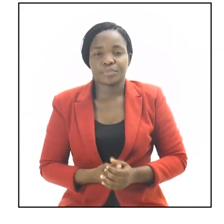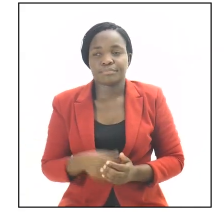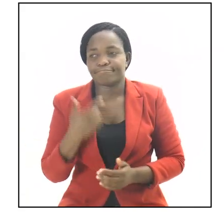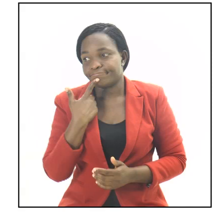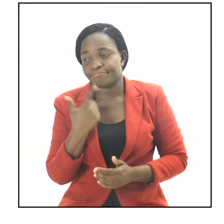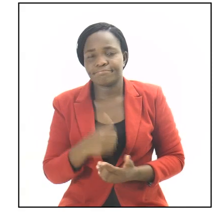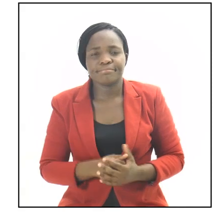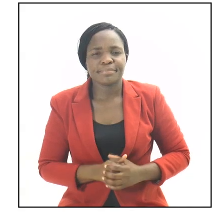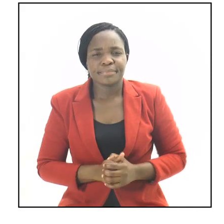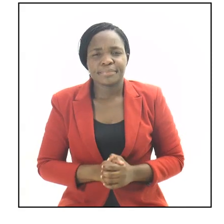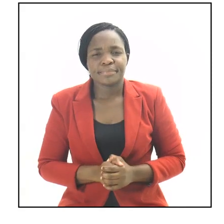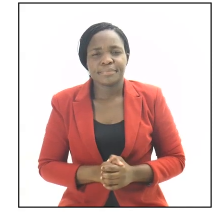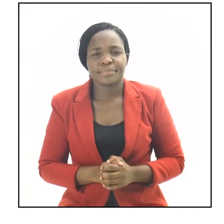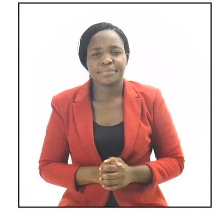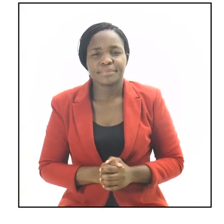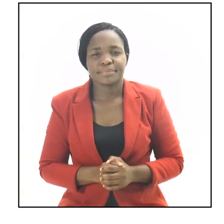Thank you.